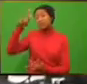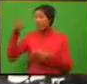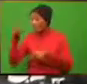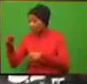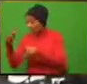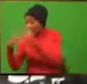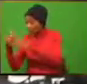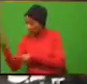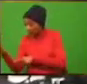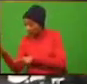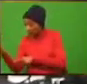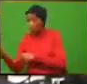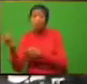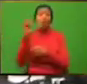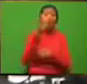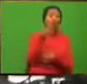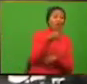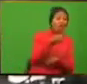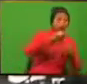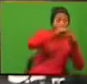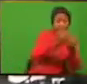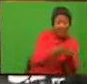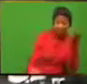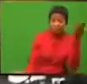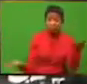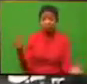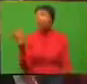builder or are you a breaker?